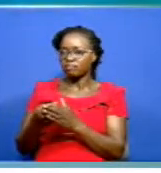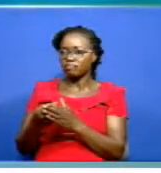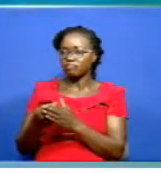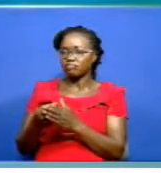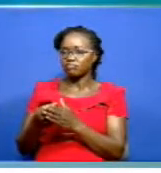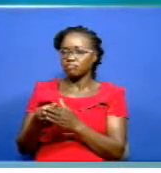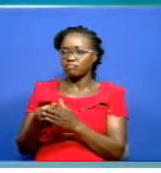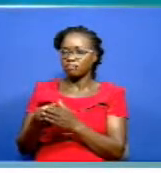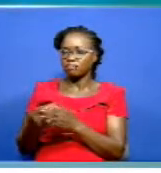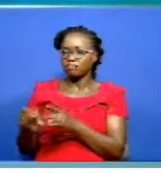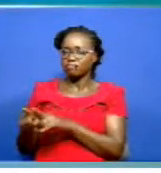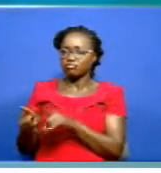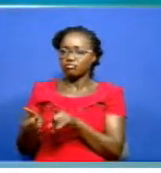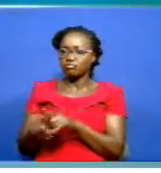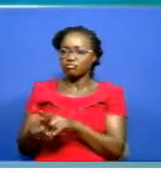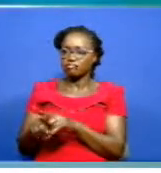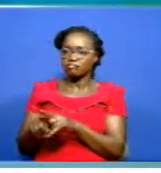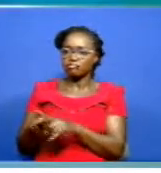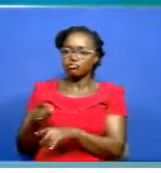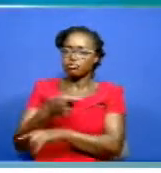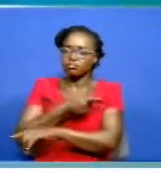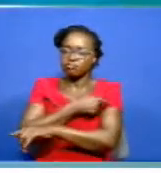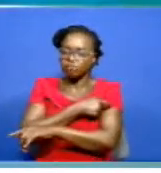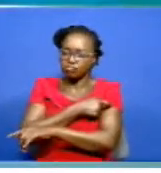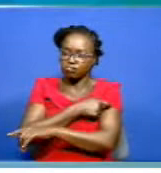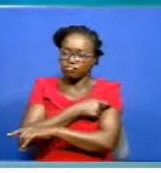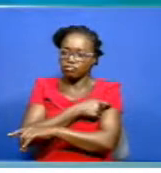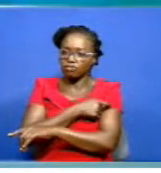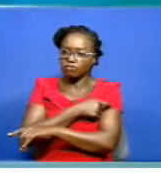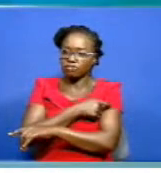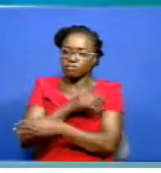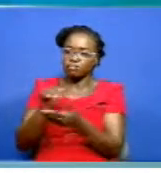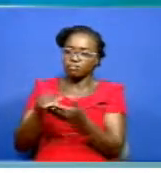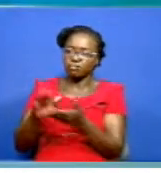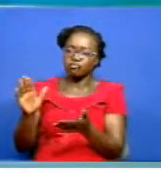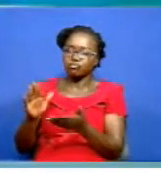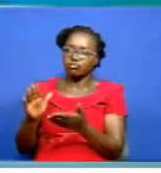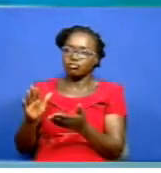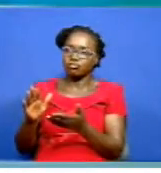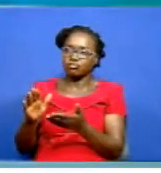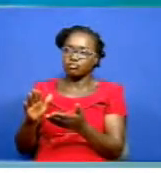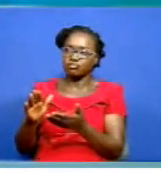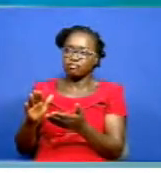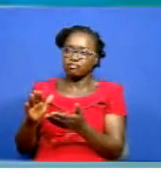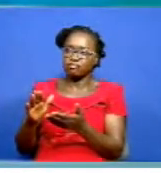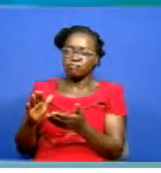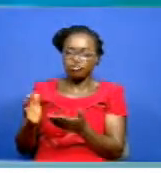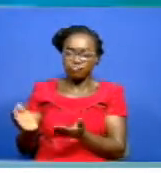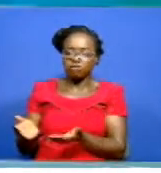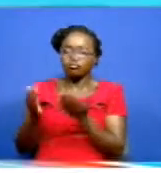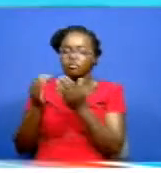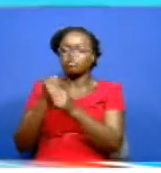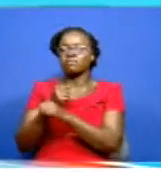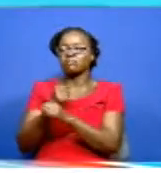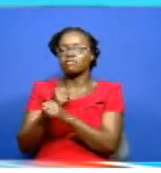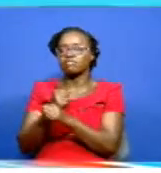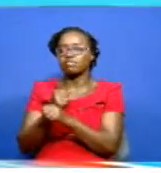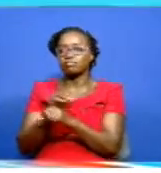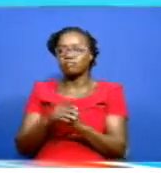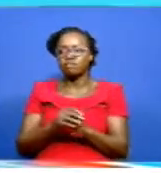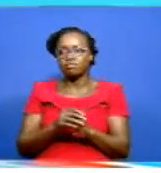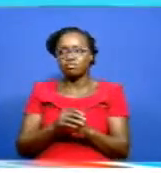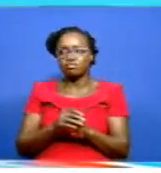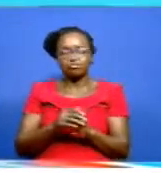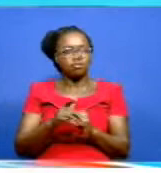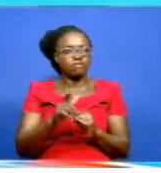that, we could also have the vaccines, which will further reinforce our protection. Yeah. And looking at the